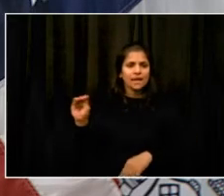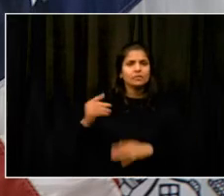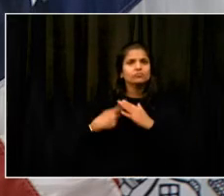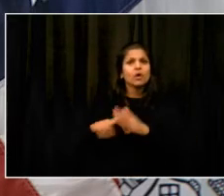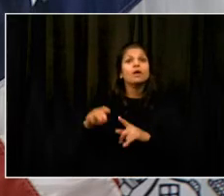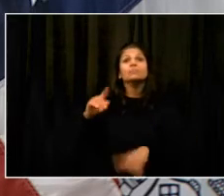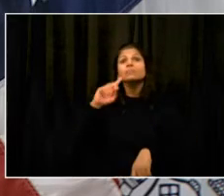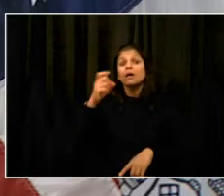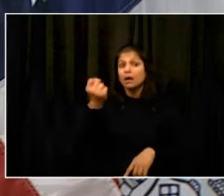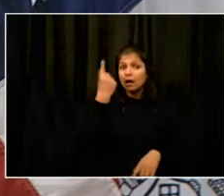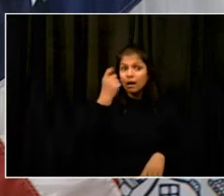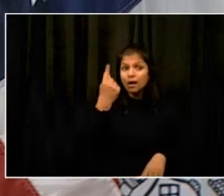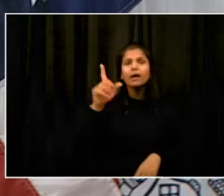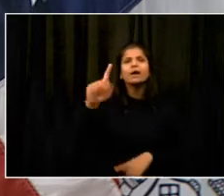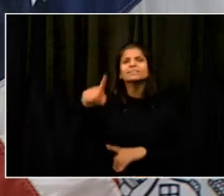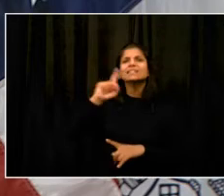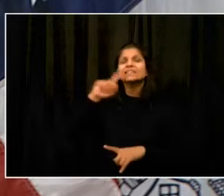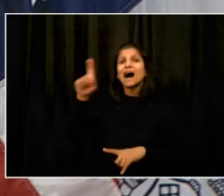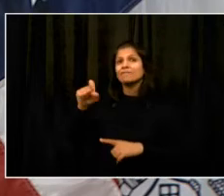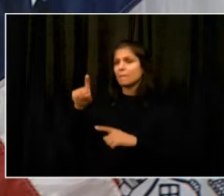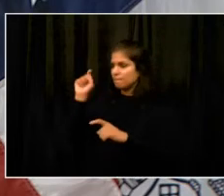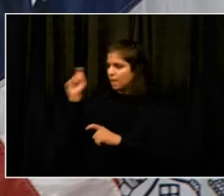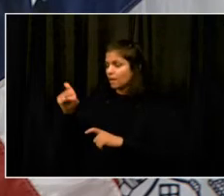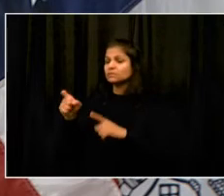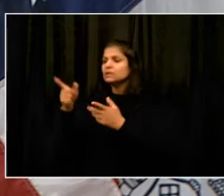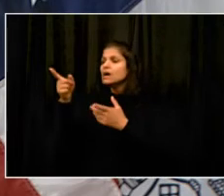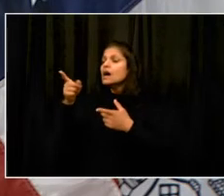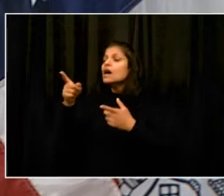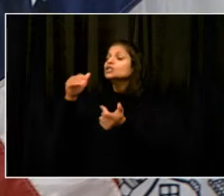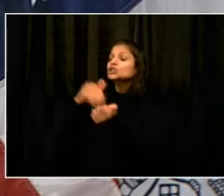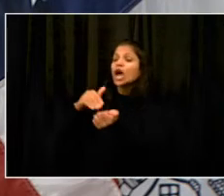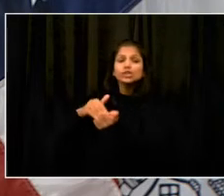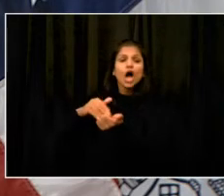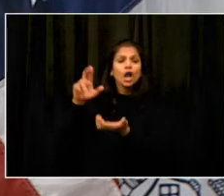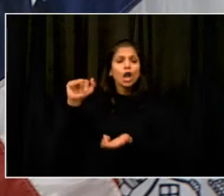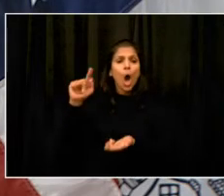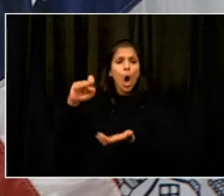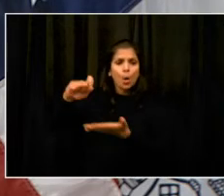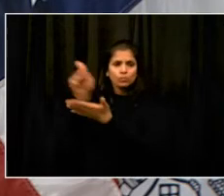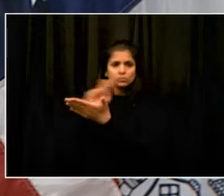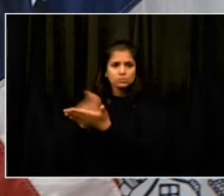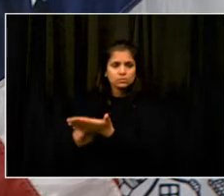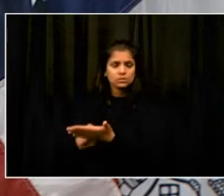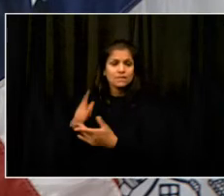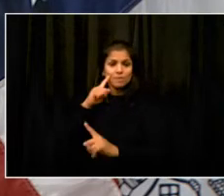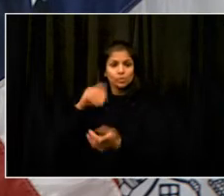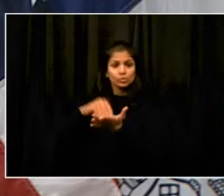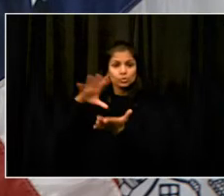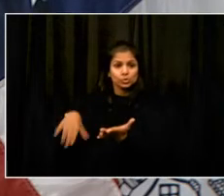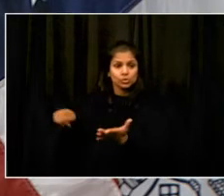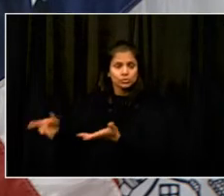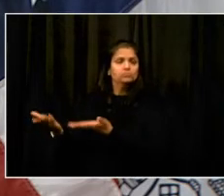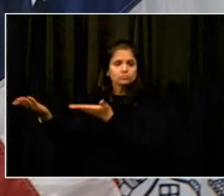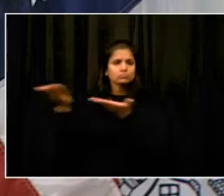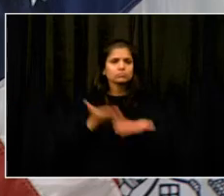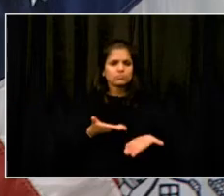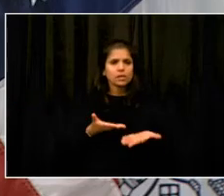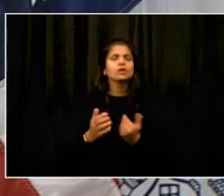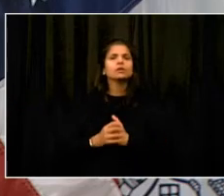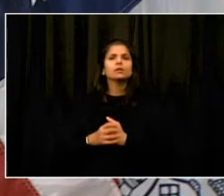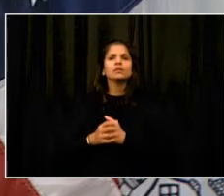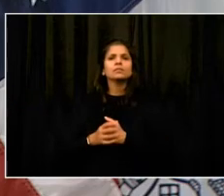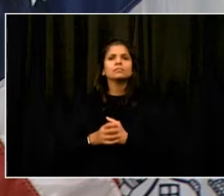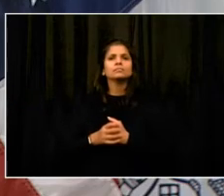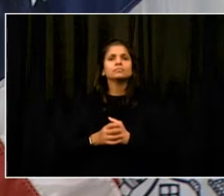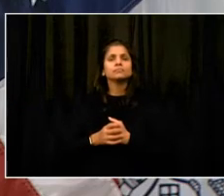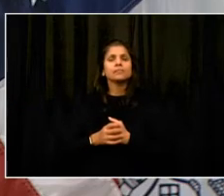The numbers have continued to grow. I don't have the exact number, but I want to caution Kala. I think a lot of parents are going to deal